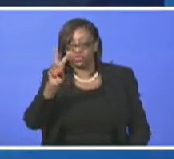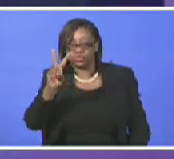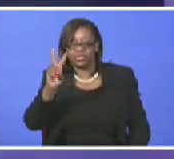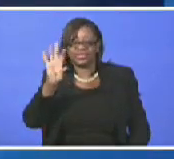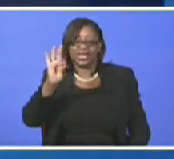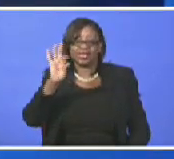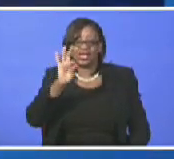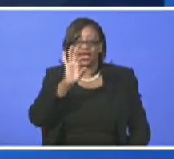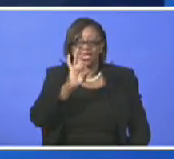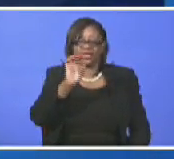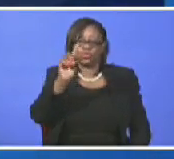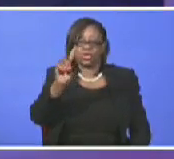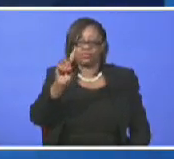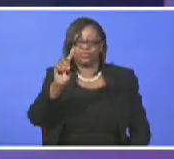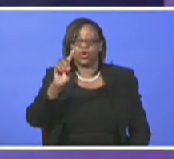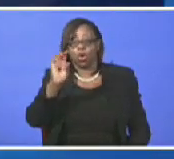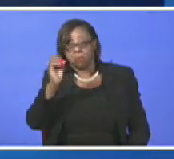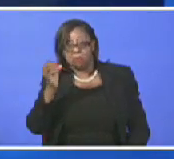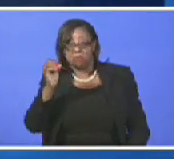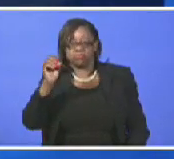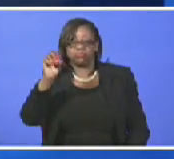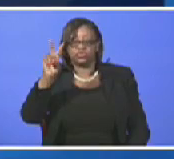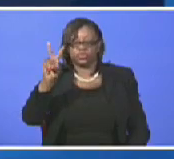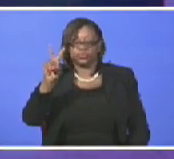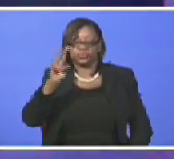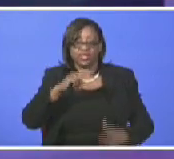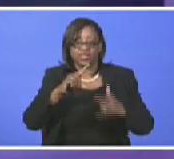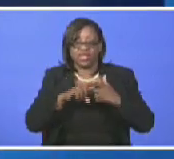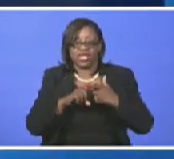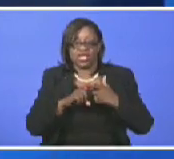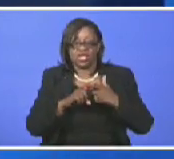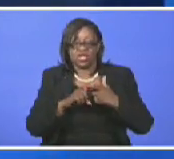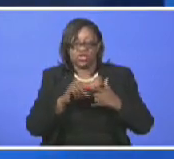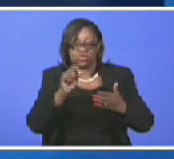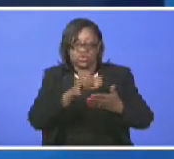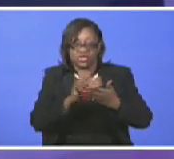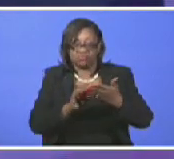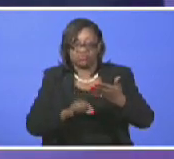502-9991 or 2, or download the P3 Tips app.